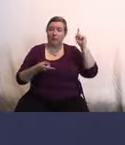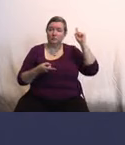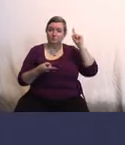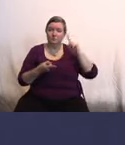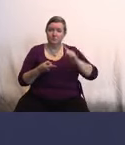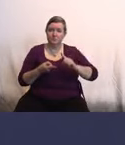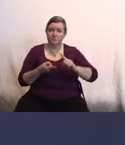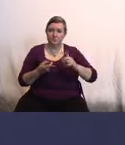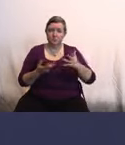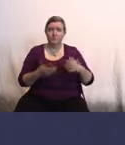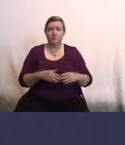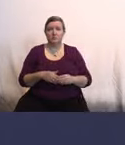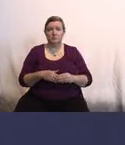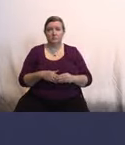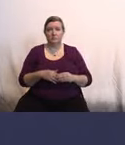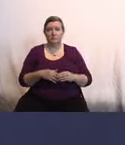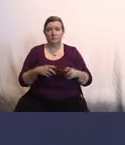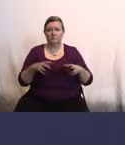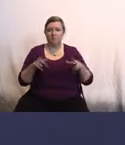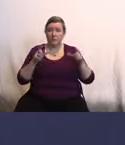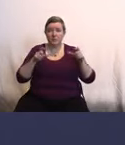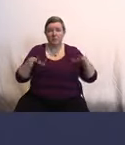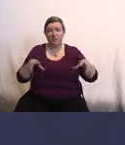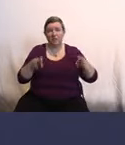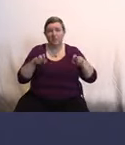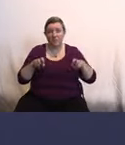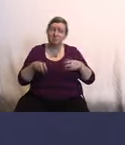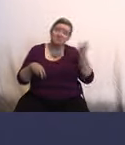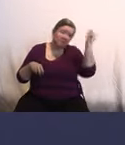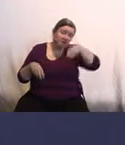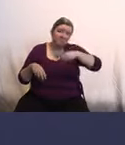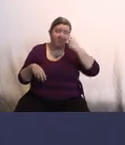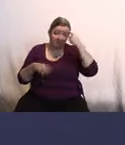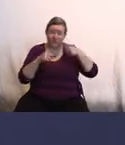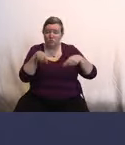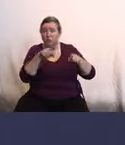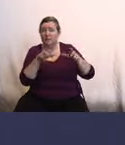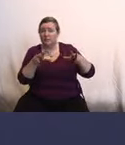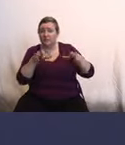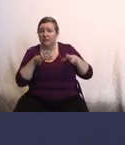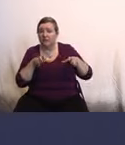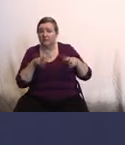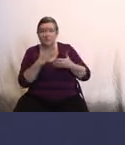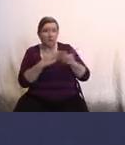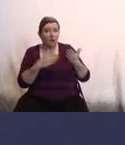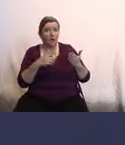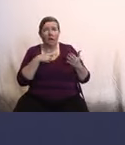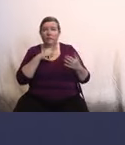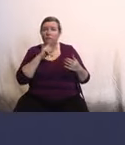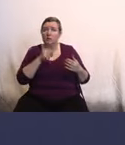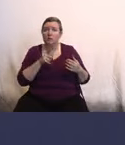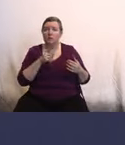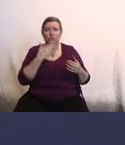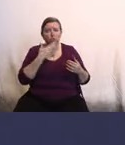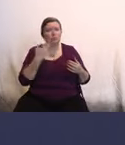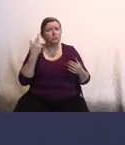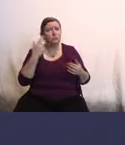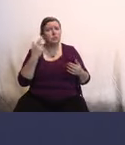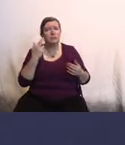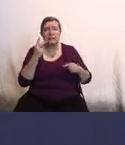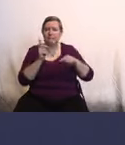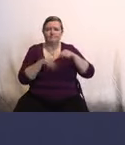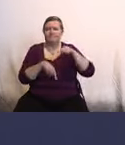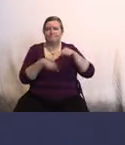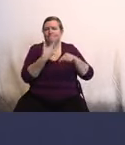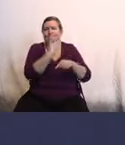selfish. I think it is selfish. I mean, there are obviously some people who have a legitimate reason that they're not vaccinated or boosted, so I'm going to